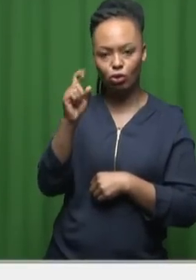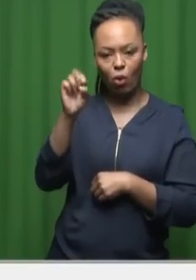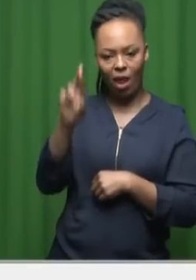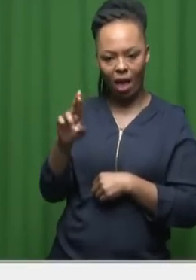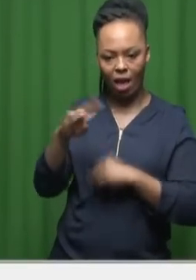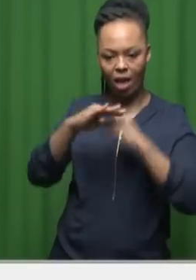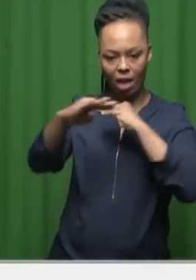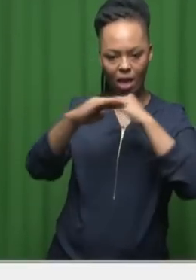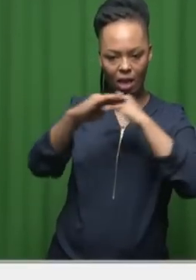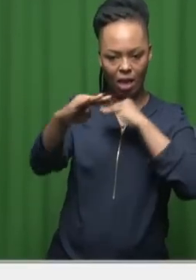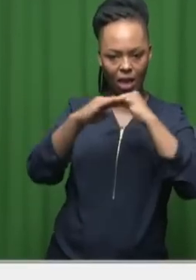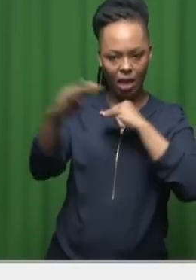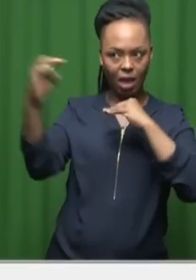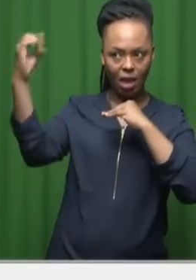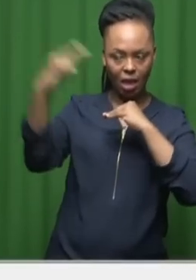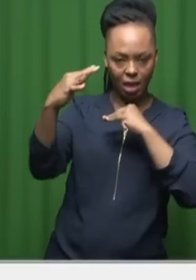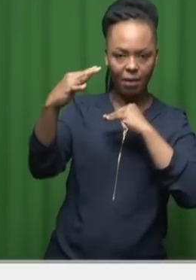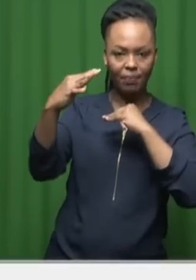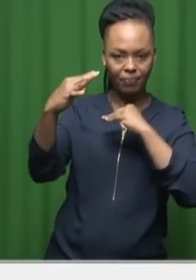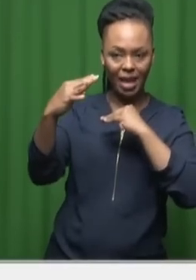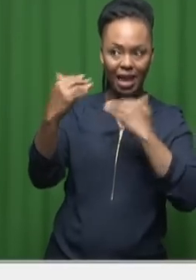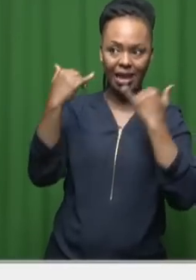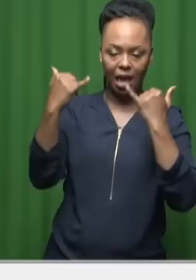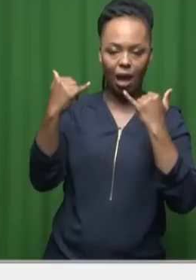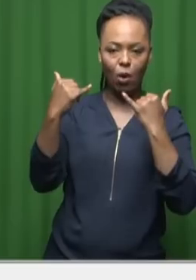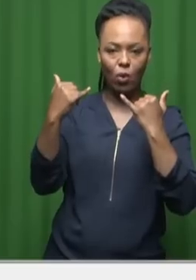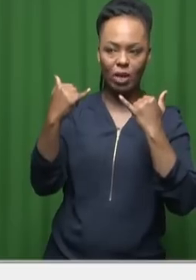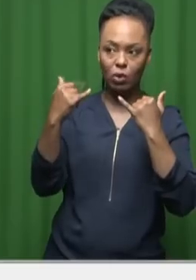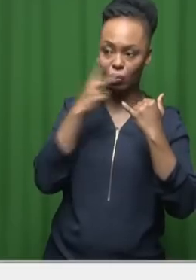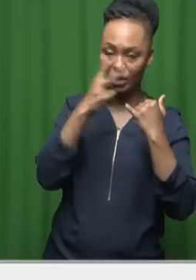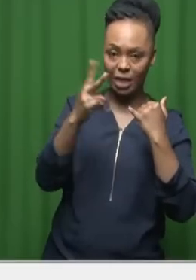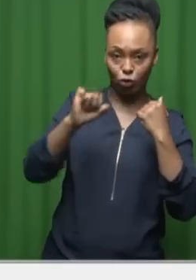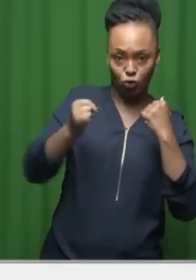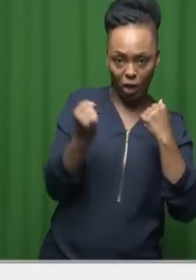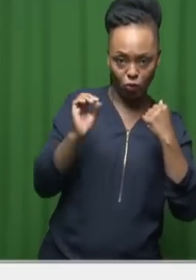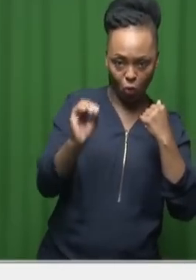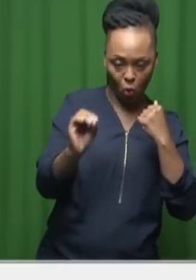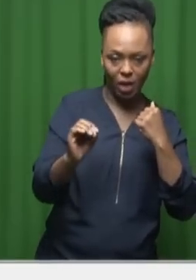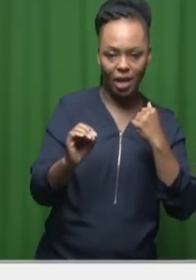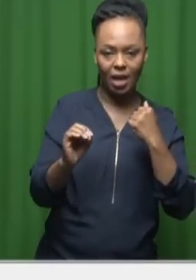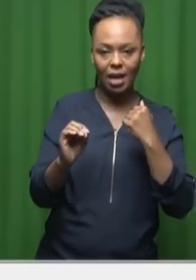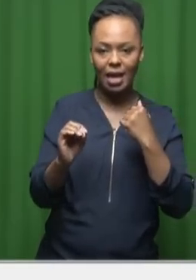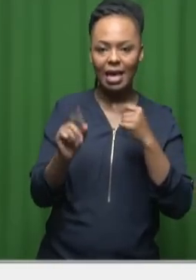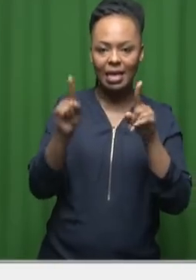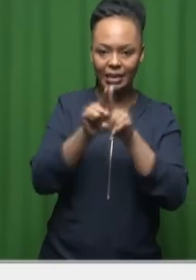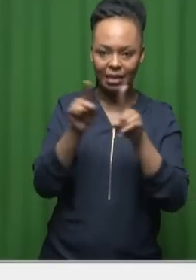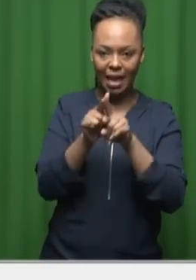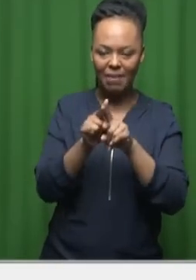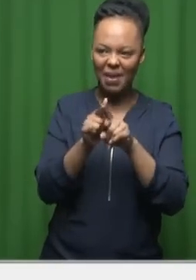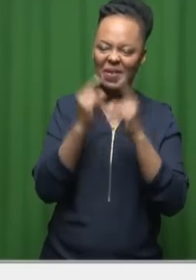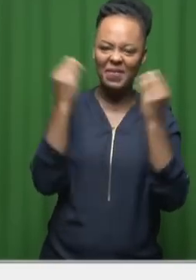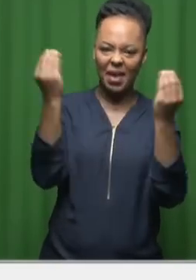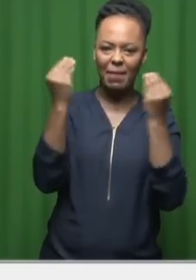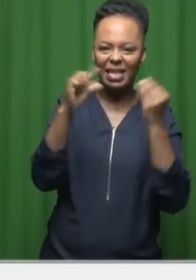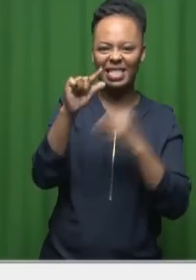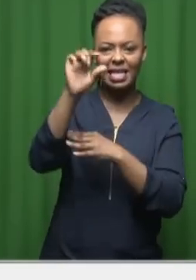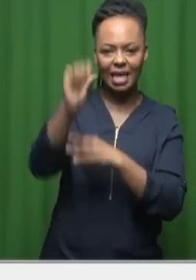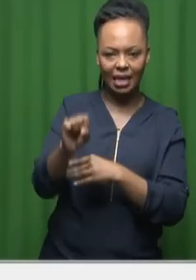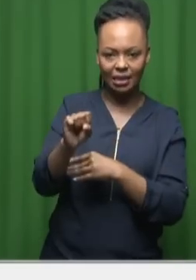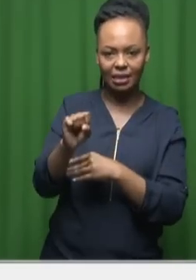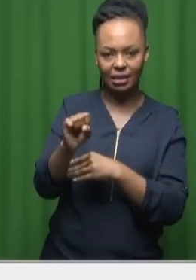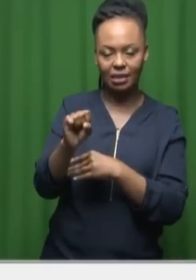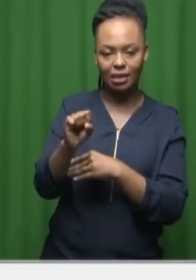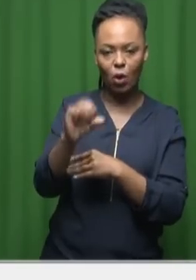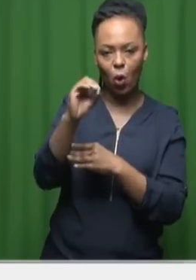and you can see a little bit of storage coming in as well now. And then we can put in our famous gas, our